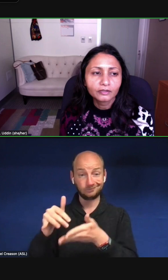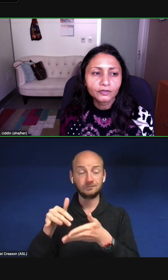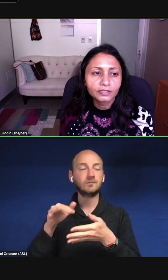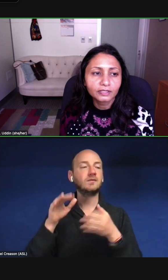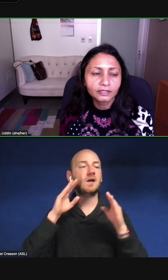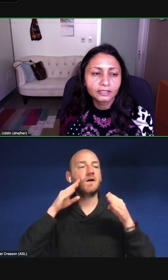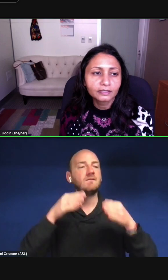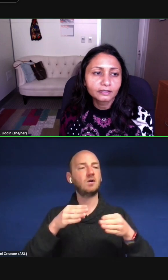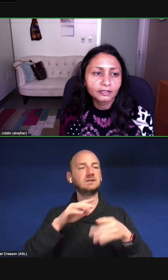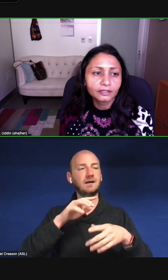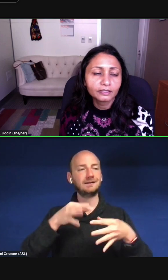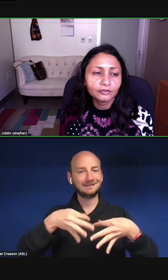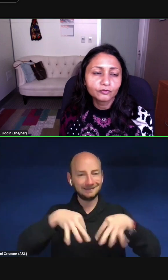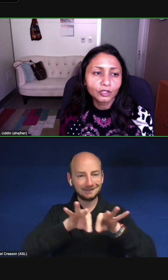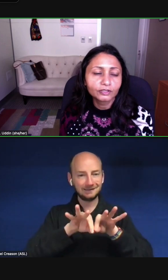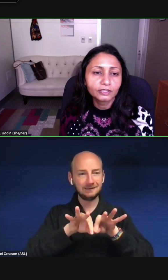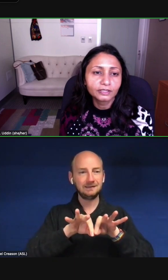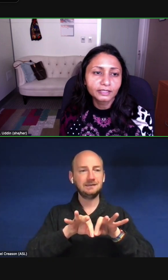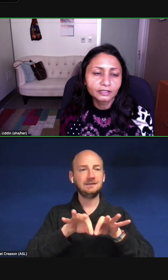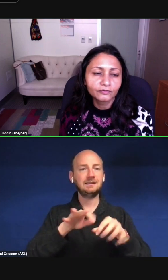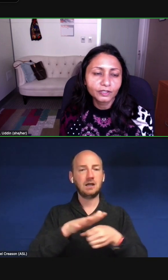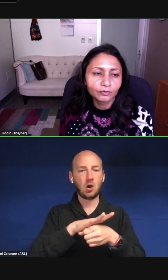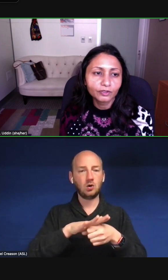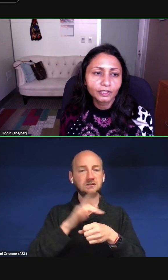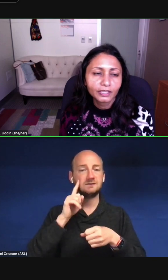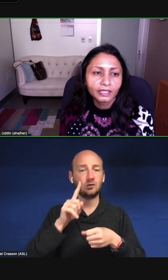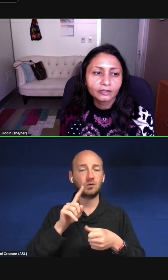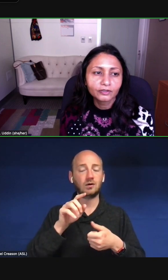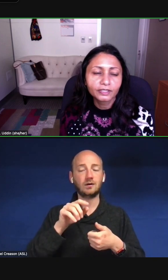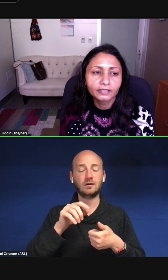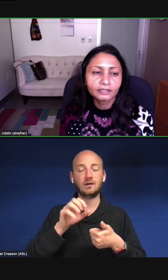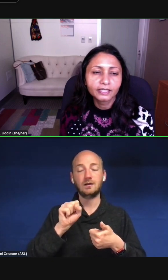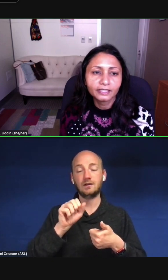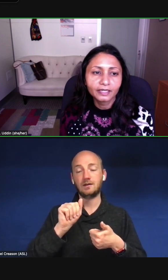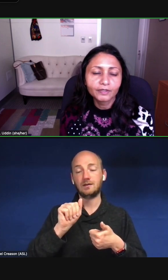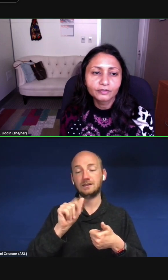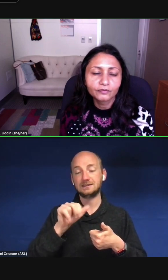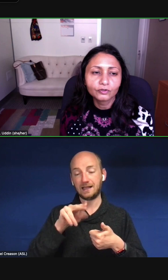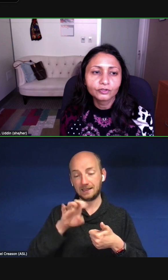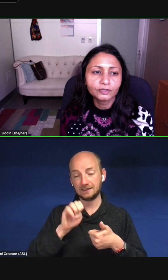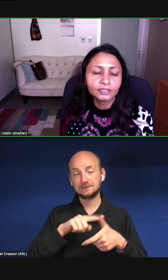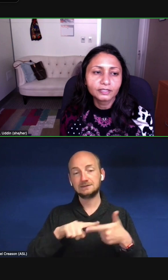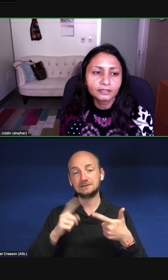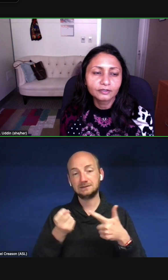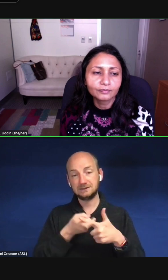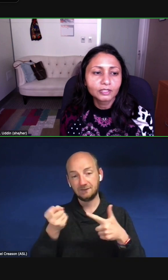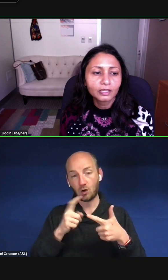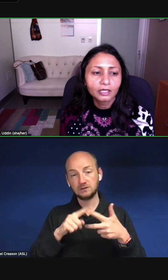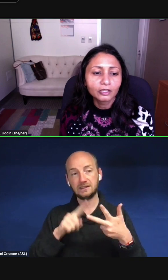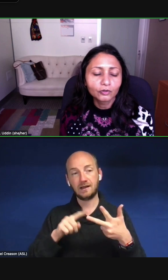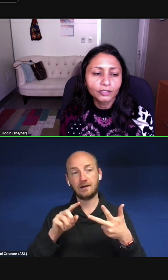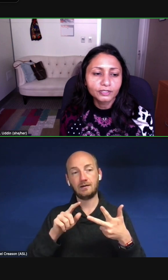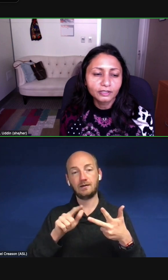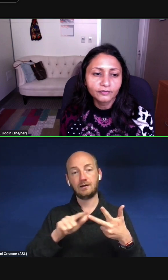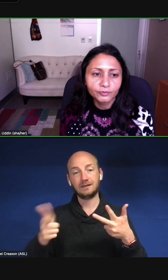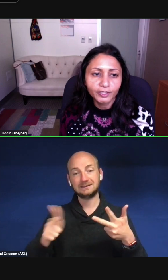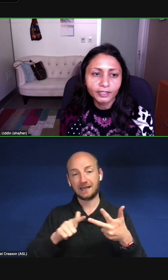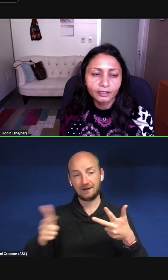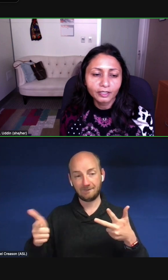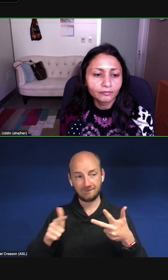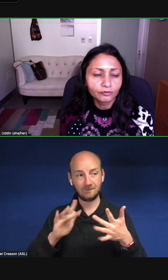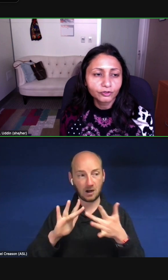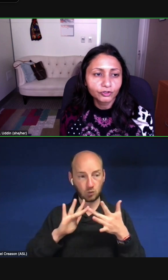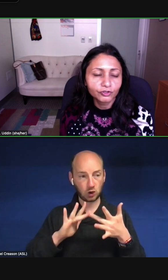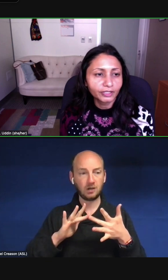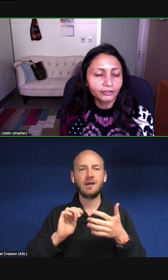nodes of the salience, the default, and executive network, and looking at the dynamics of those 3 systems across the